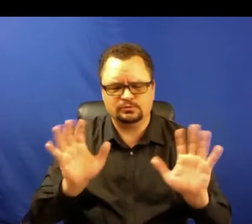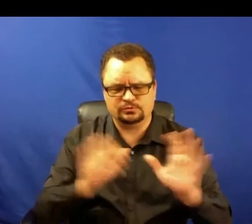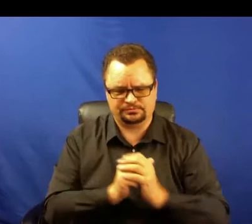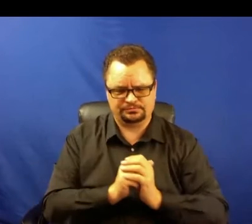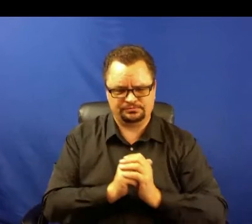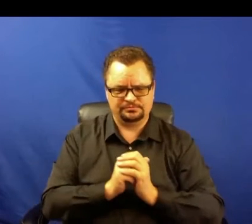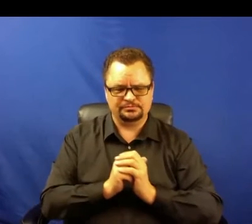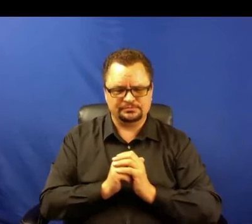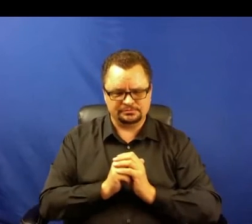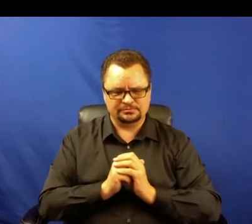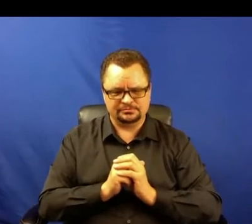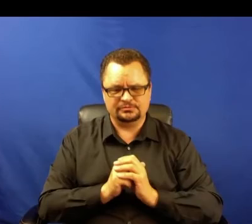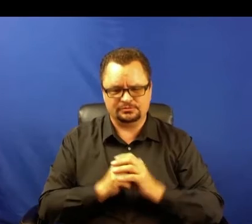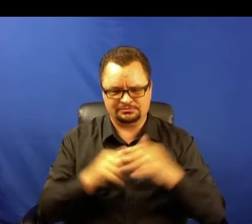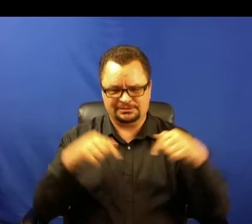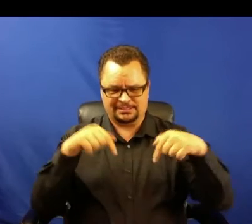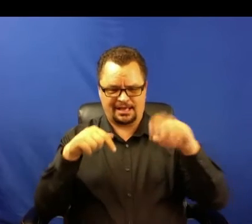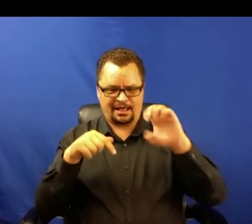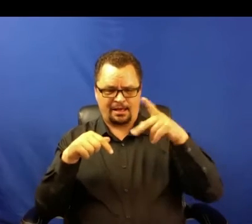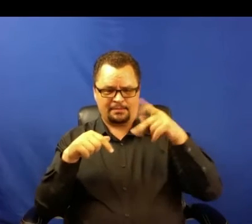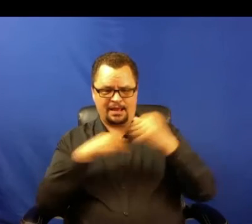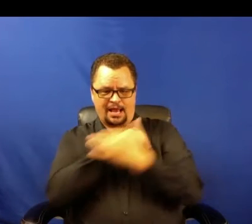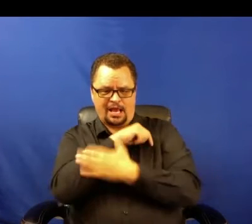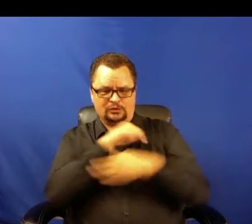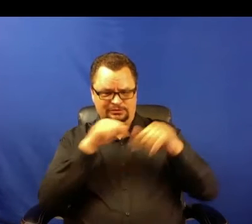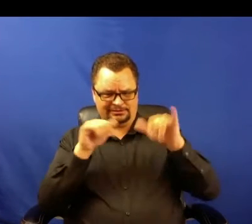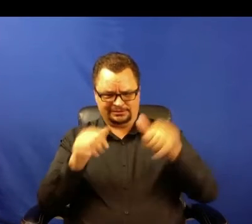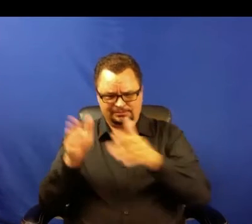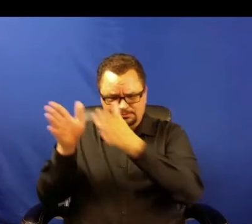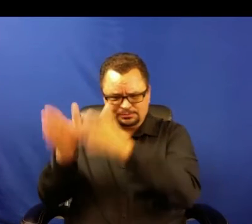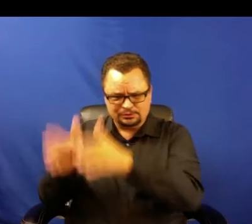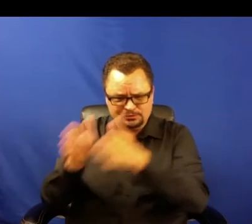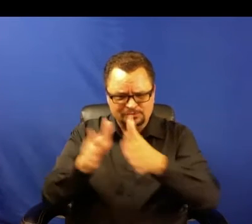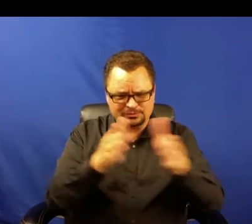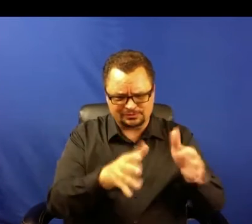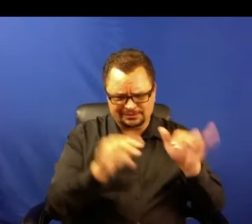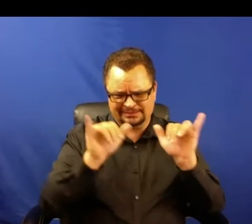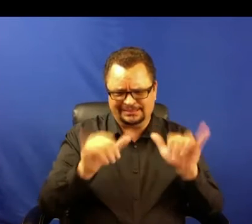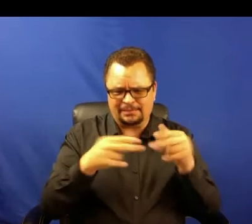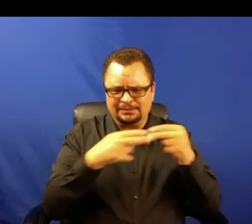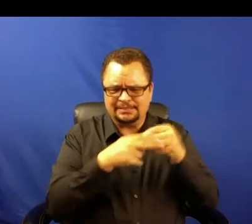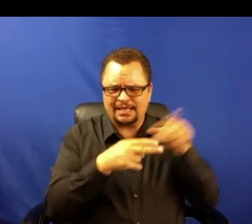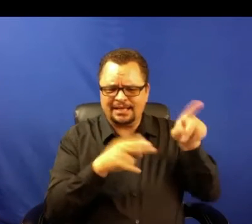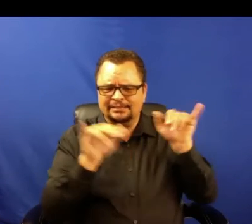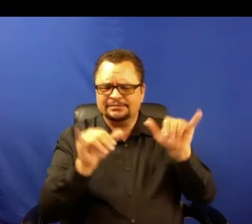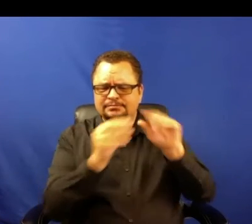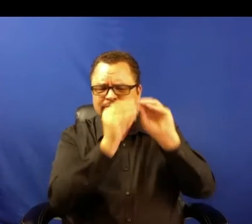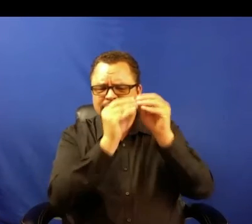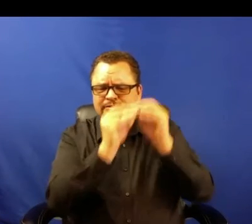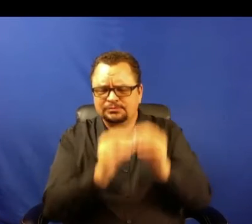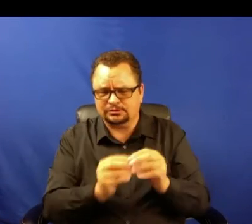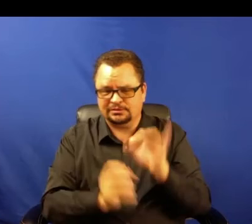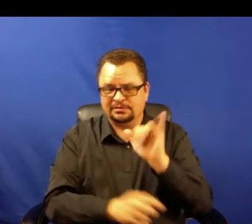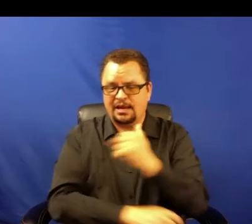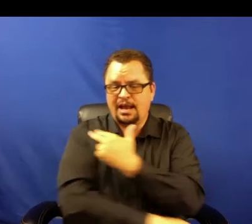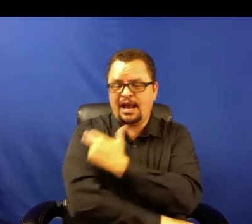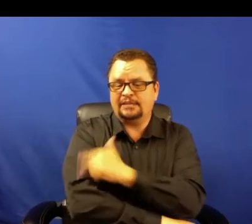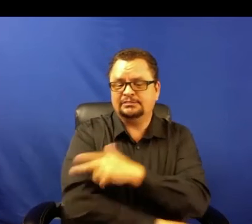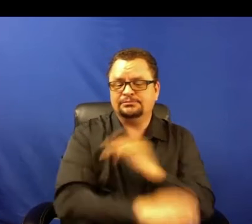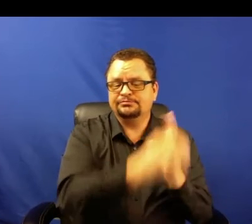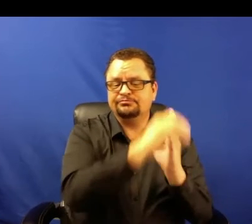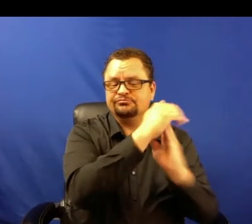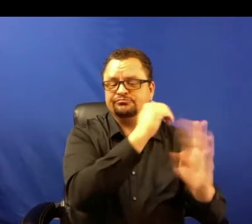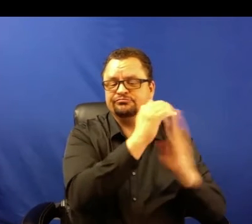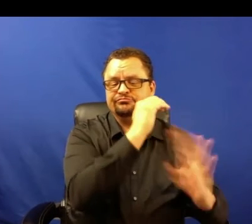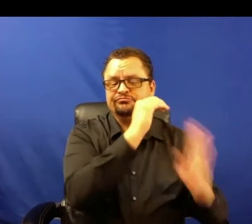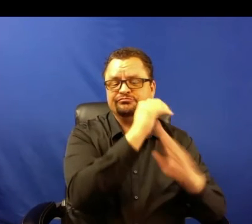schematics, but when it comes to hospital admissions. Perhaps a visually, a large change you can see on the screen